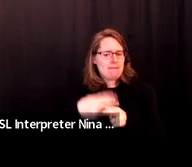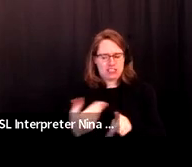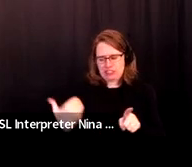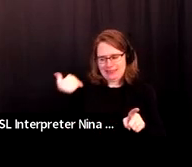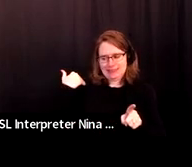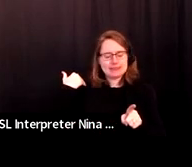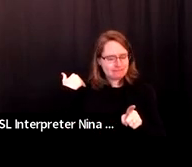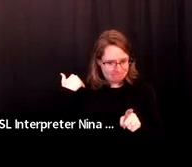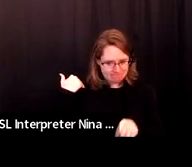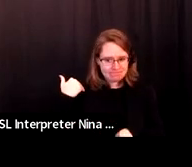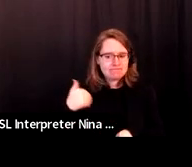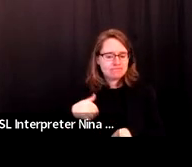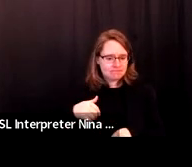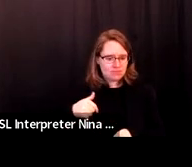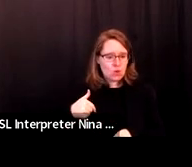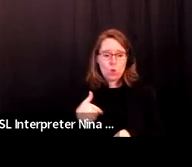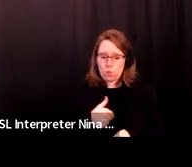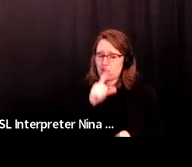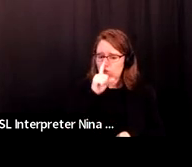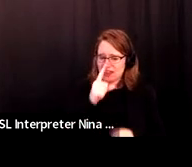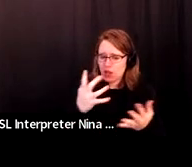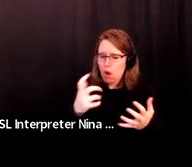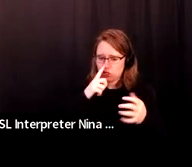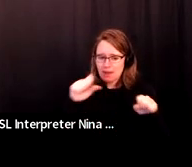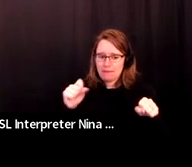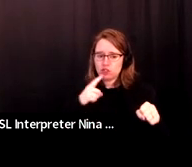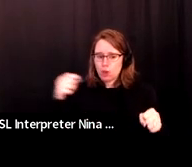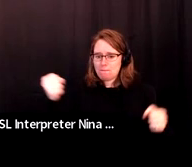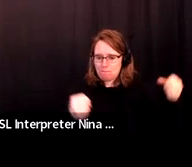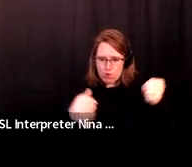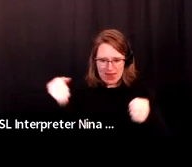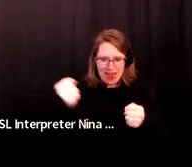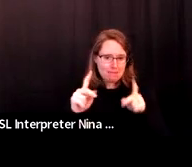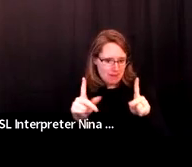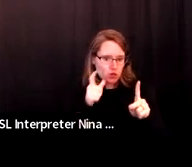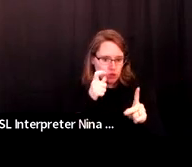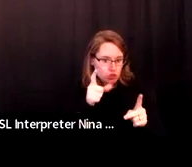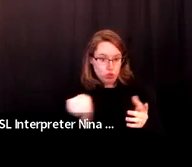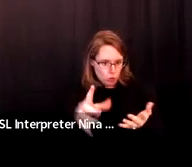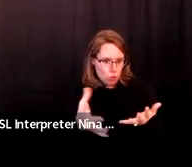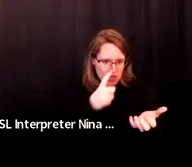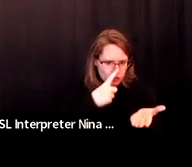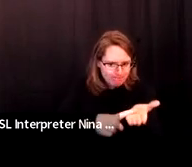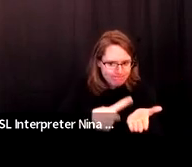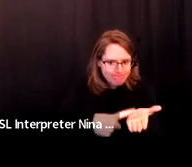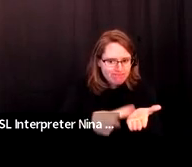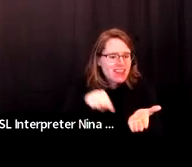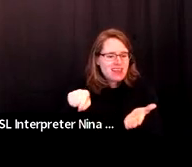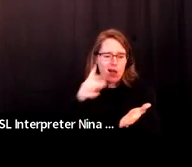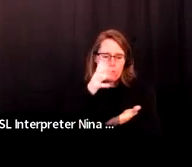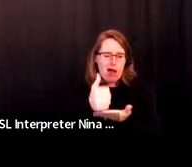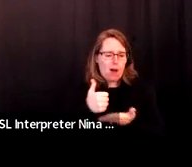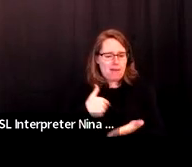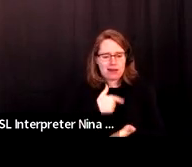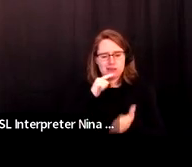together, we really want to be able to bring in folks that you want to hear from. And so this is going to help us create those meeting agendas for the rest of